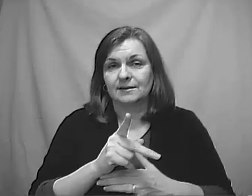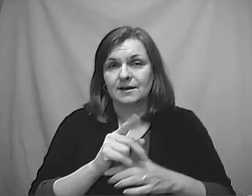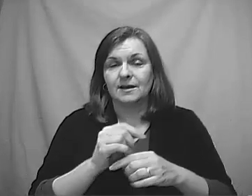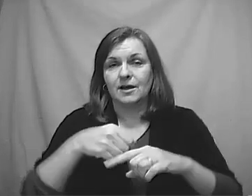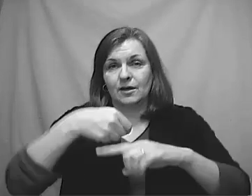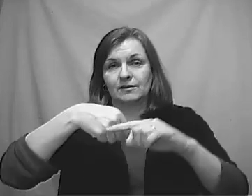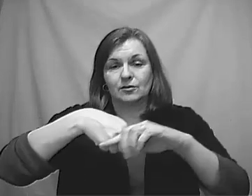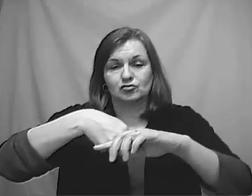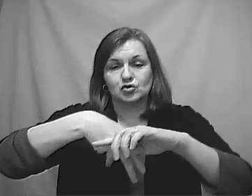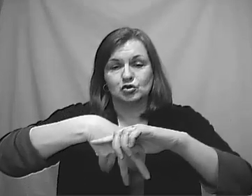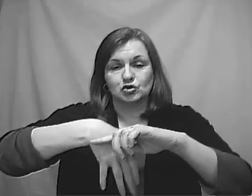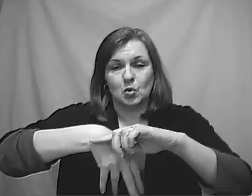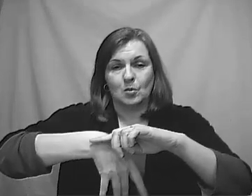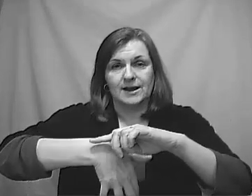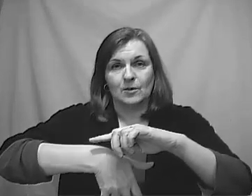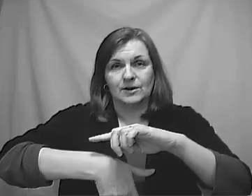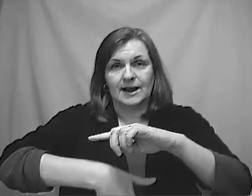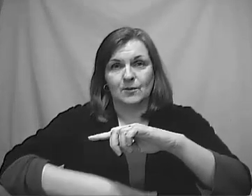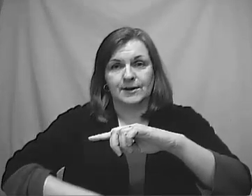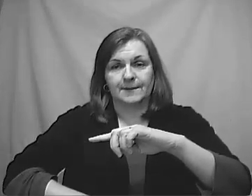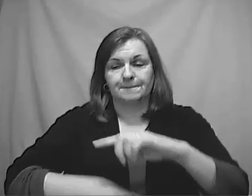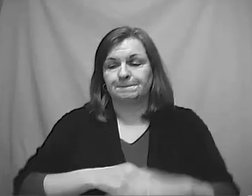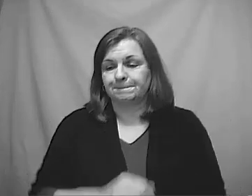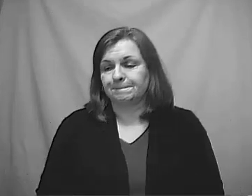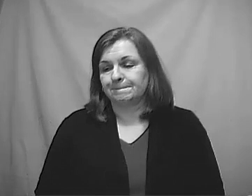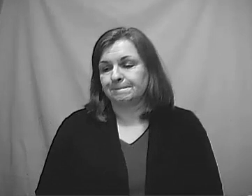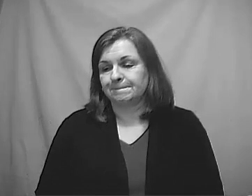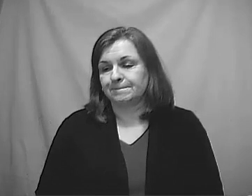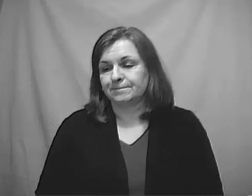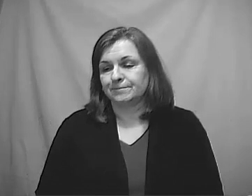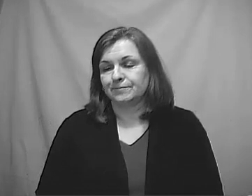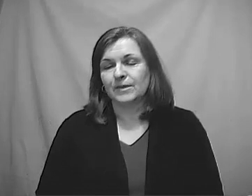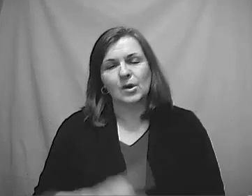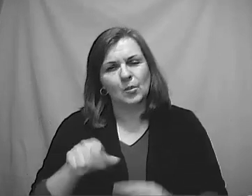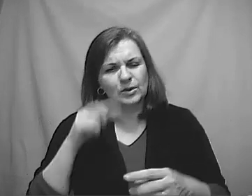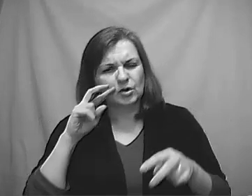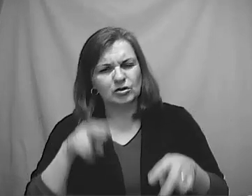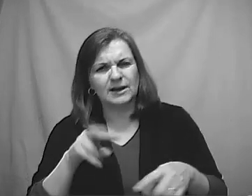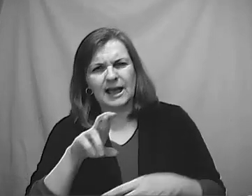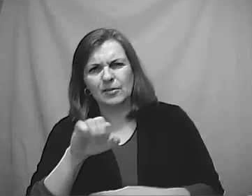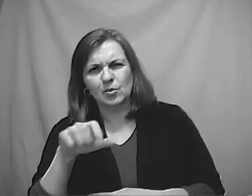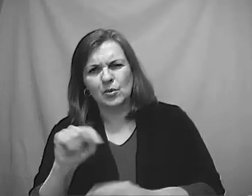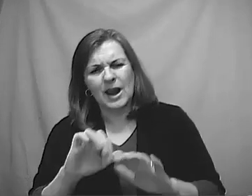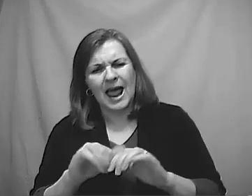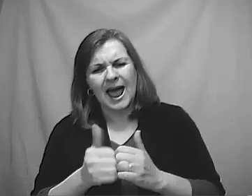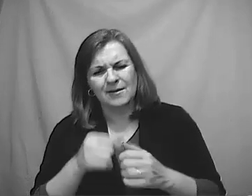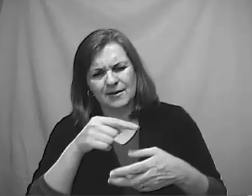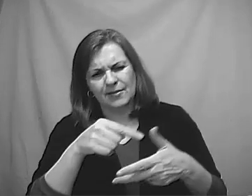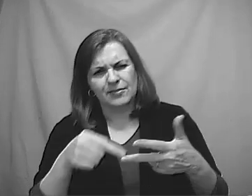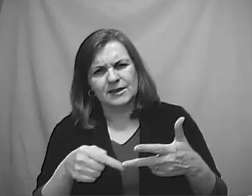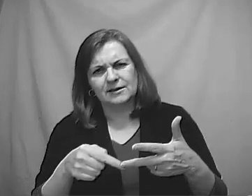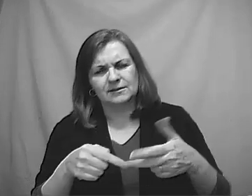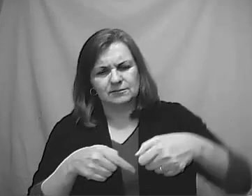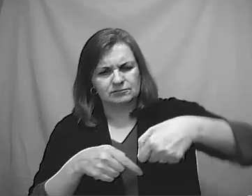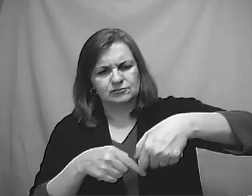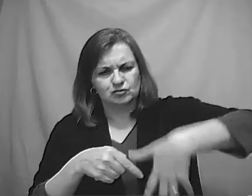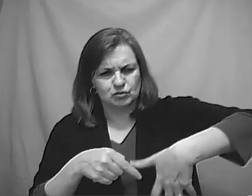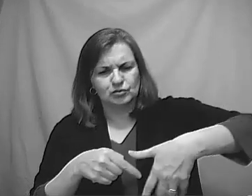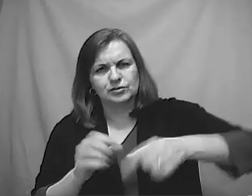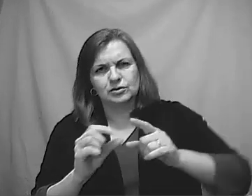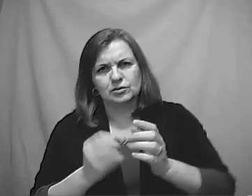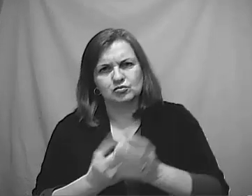roots will get longer and longer and longer. Now, when we look at these plant roots, how do they actually